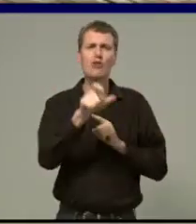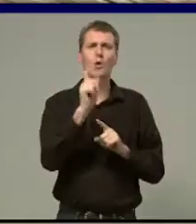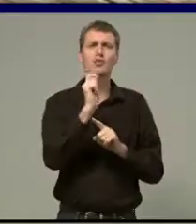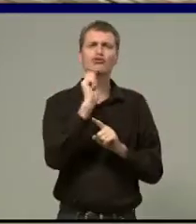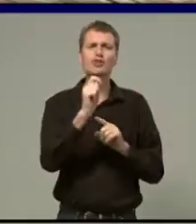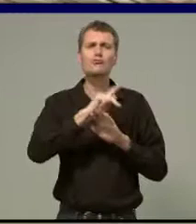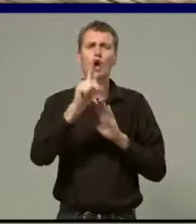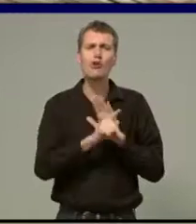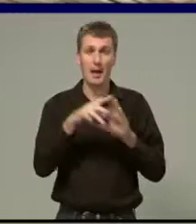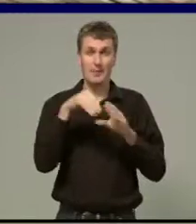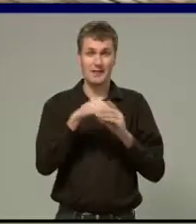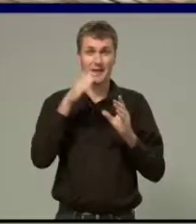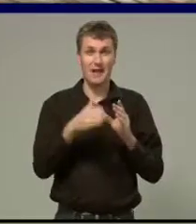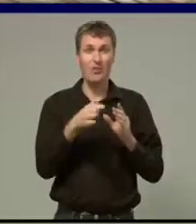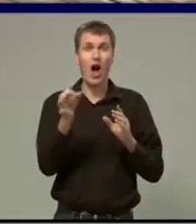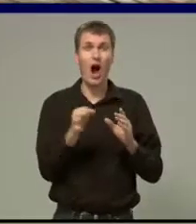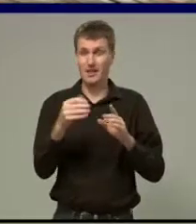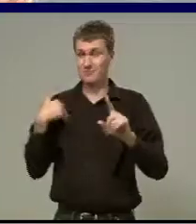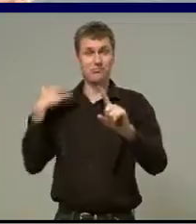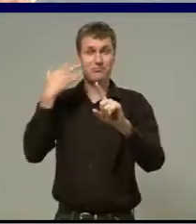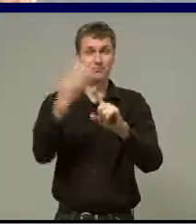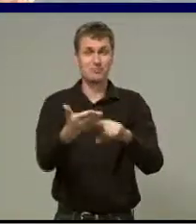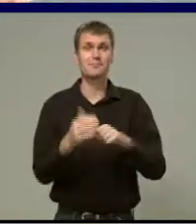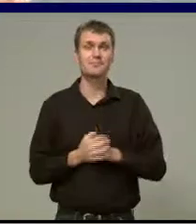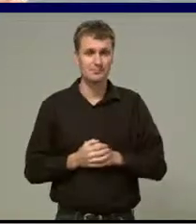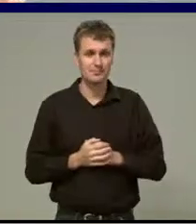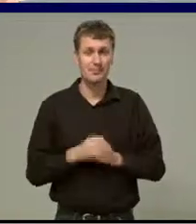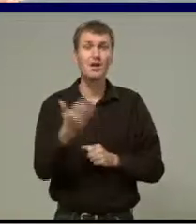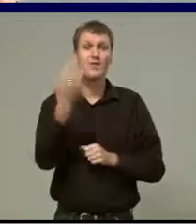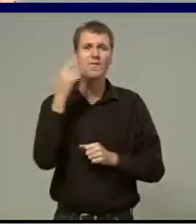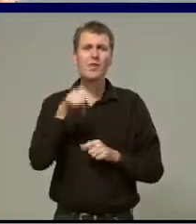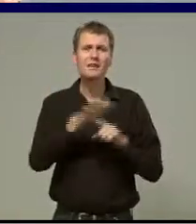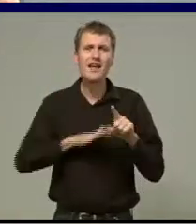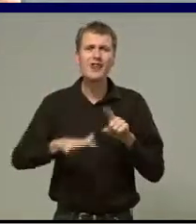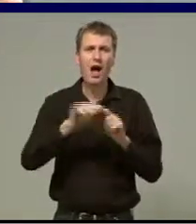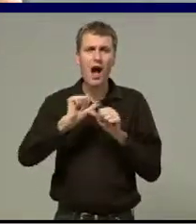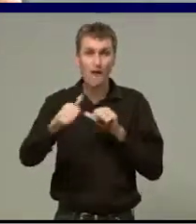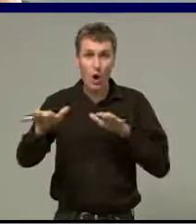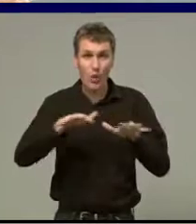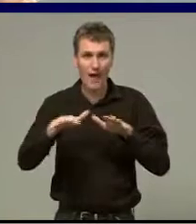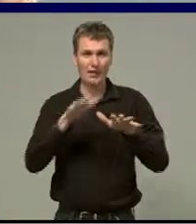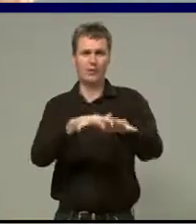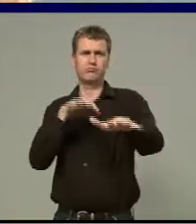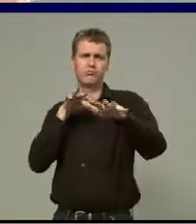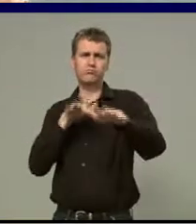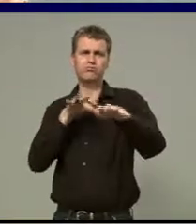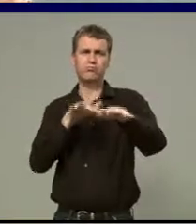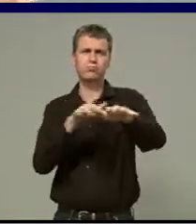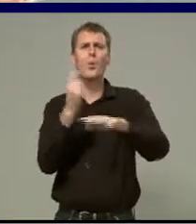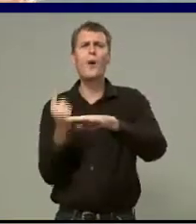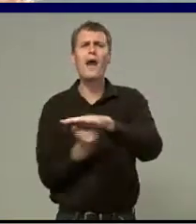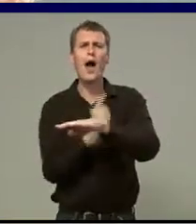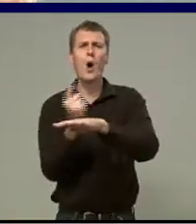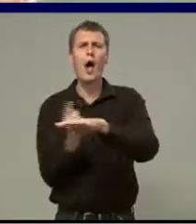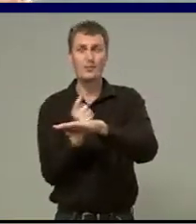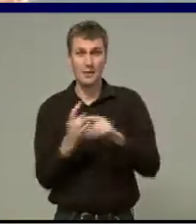ever undertaken in the South Island. This sector was up to an hour's traffic jam after the earthquake. It's a very important feeder route